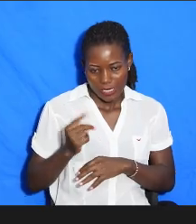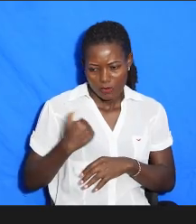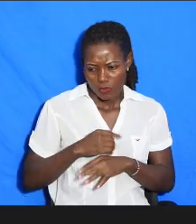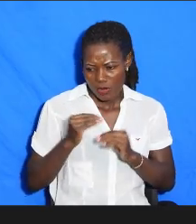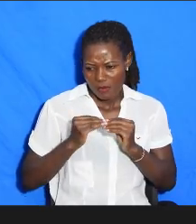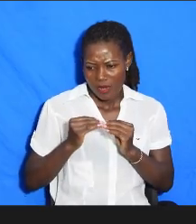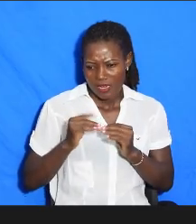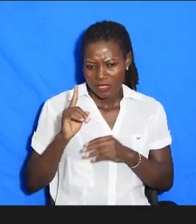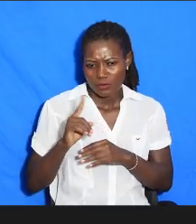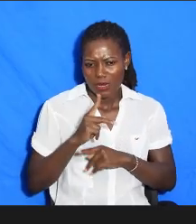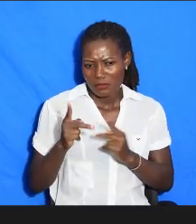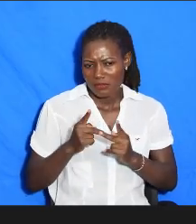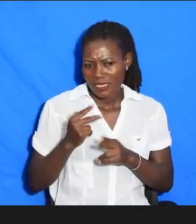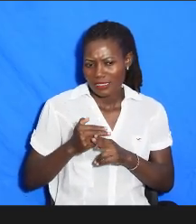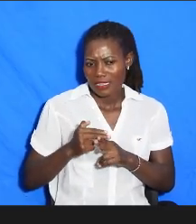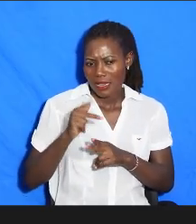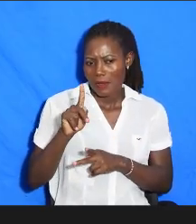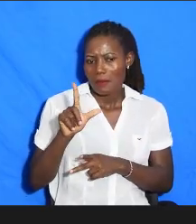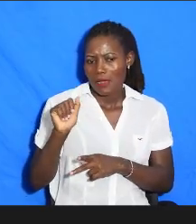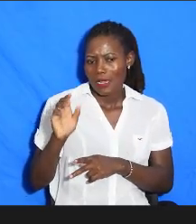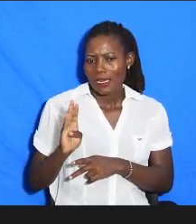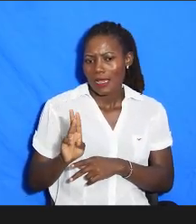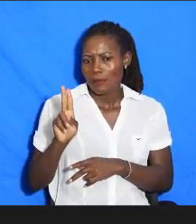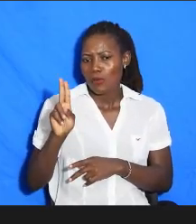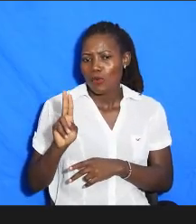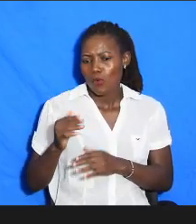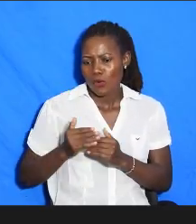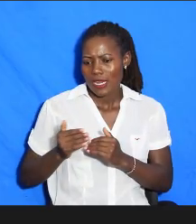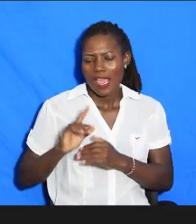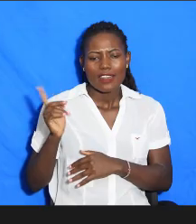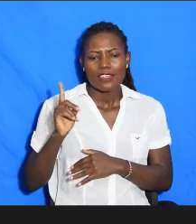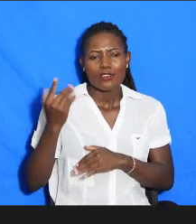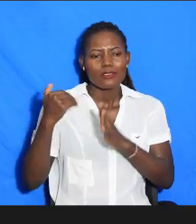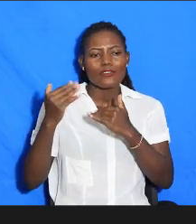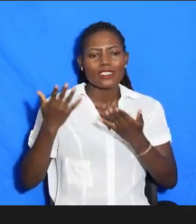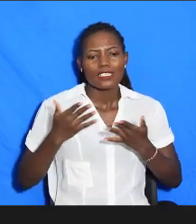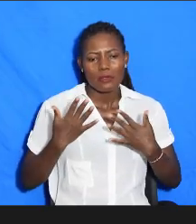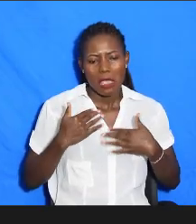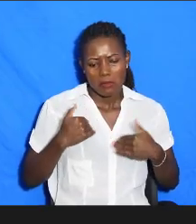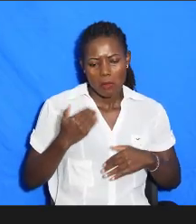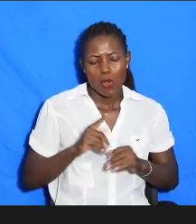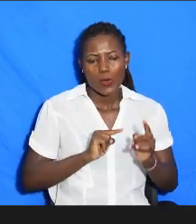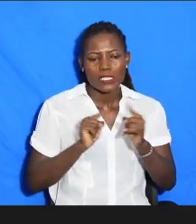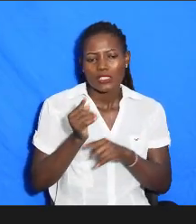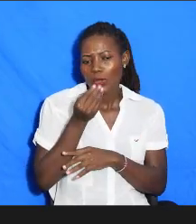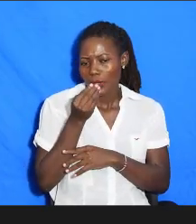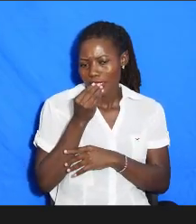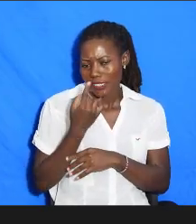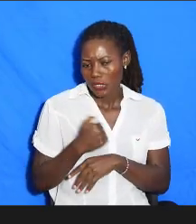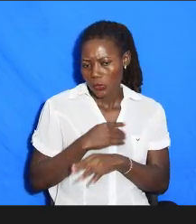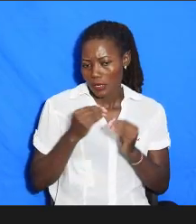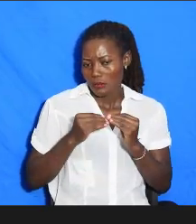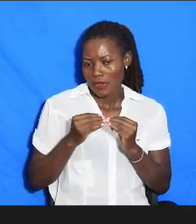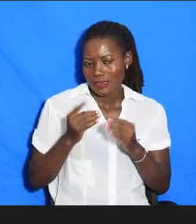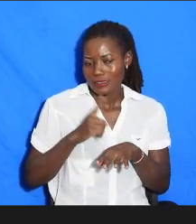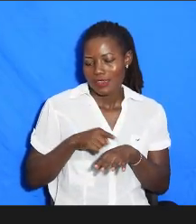called Klabu near Nairobi University where guys usually go have lunch over there. So I think we met him during that time when he was